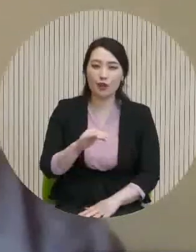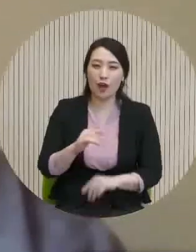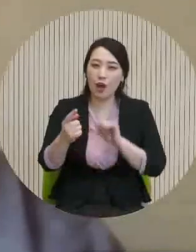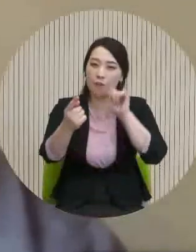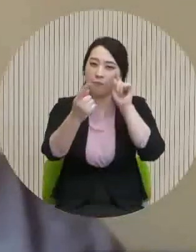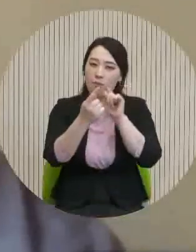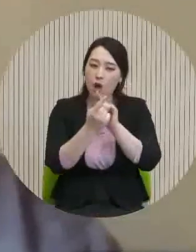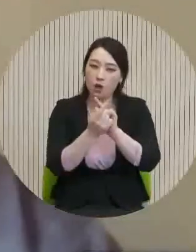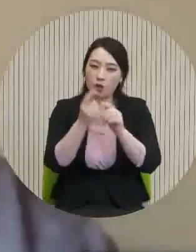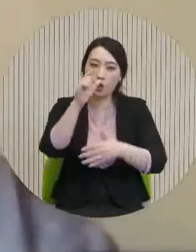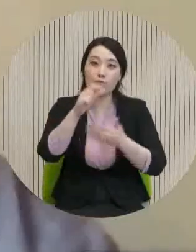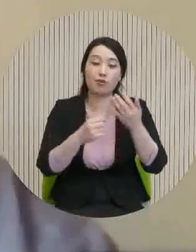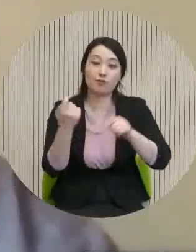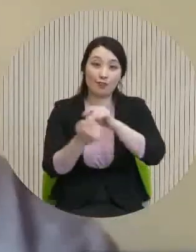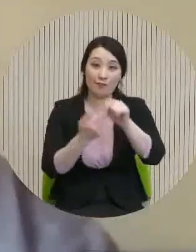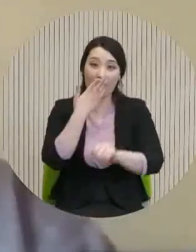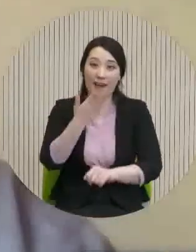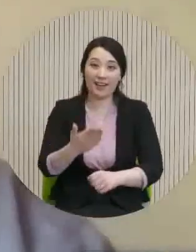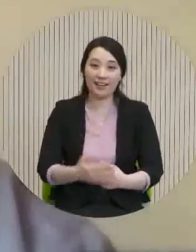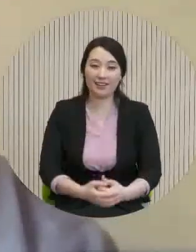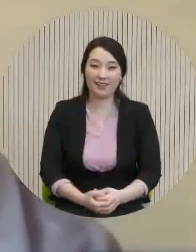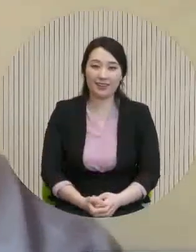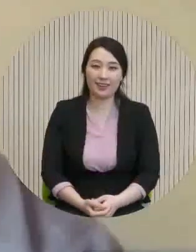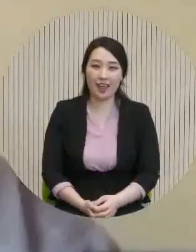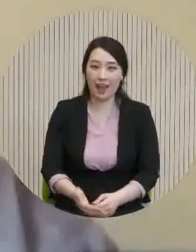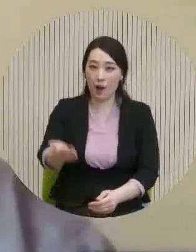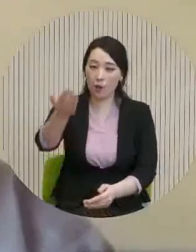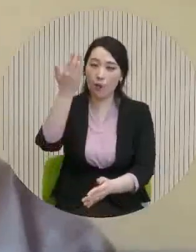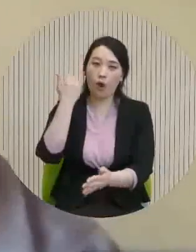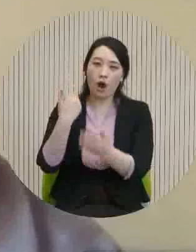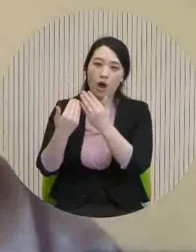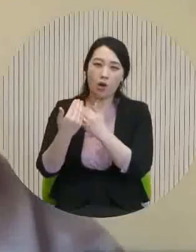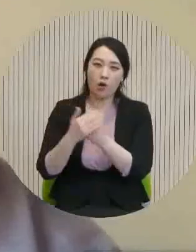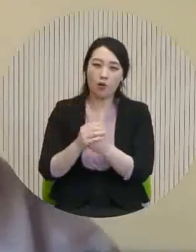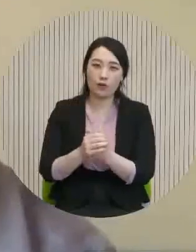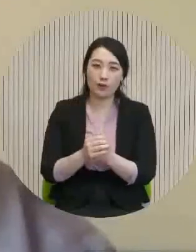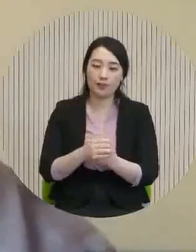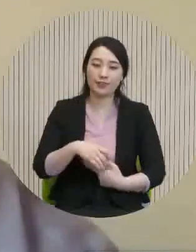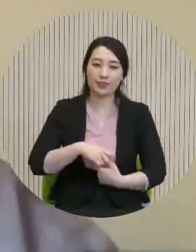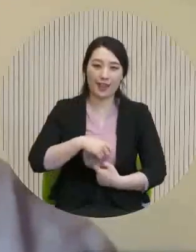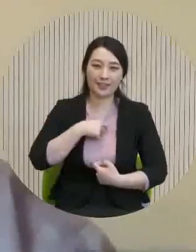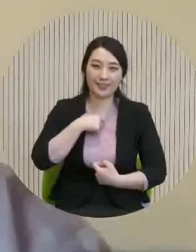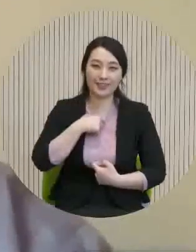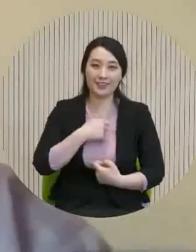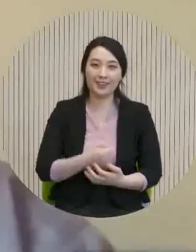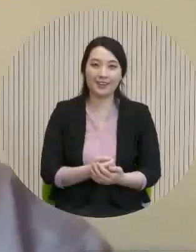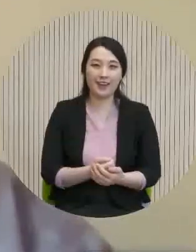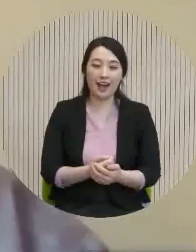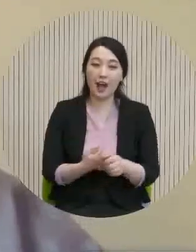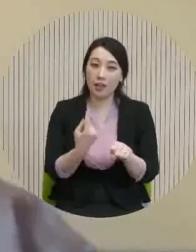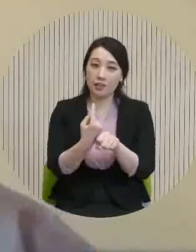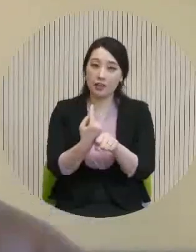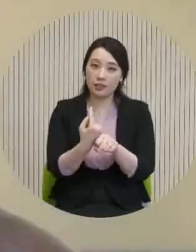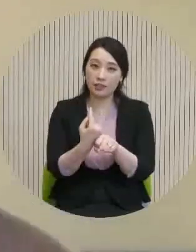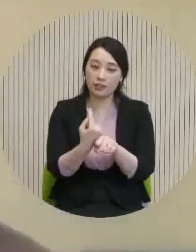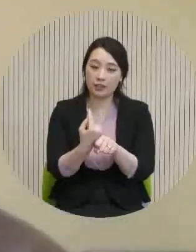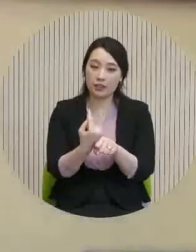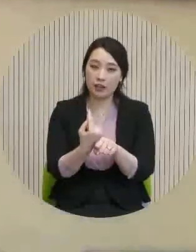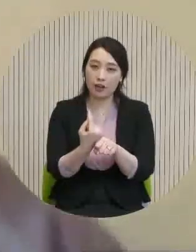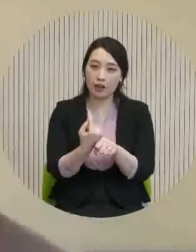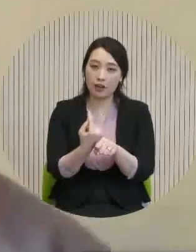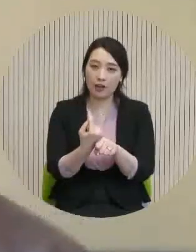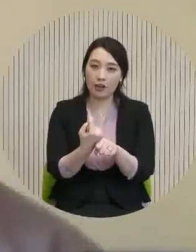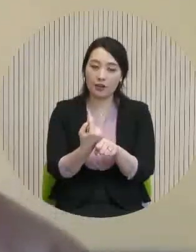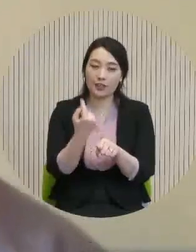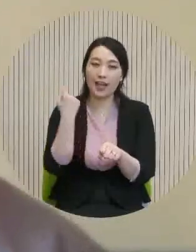and previously it was only possible, like during the last year, it was only possible with